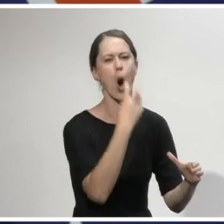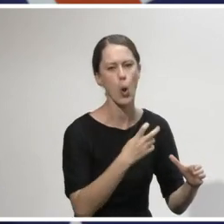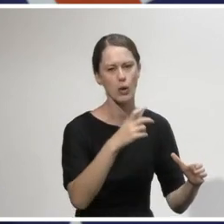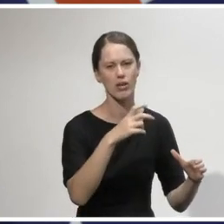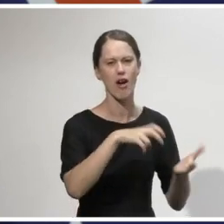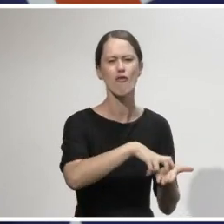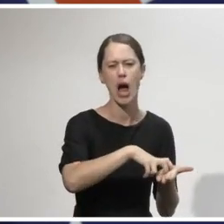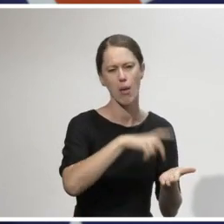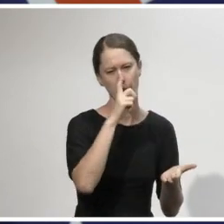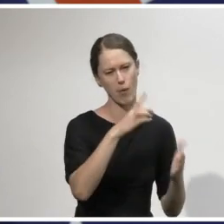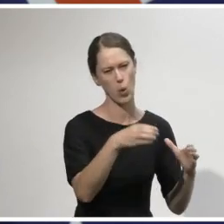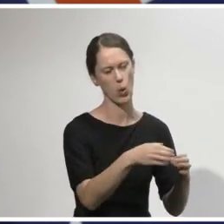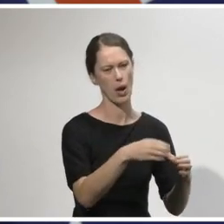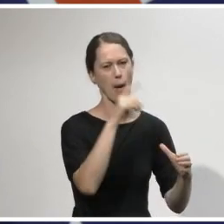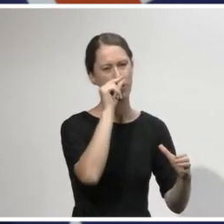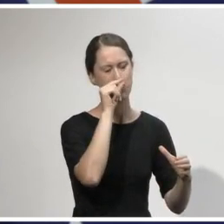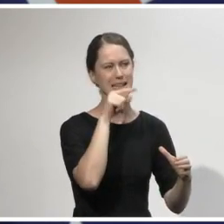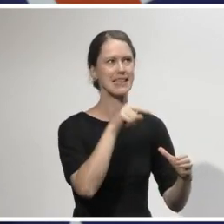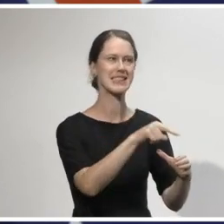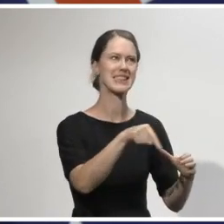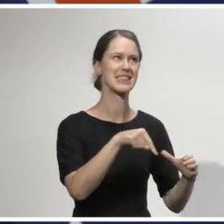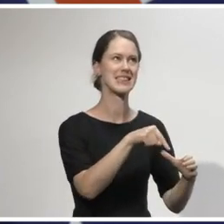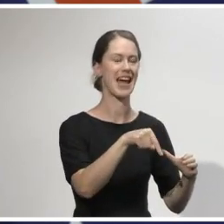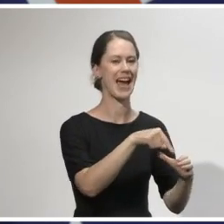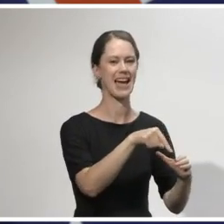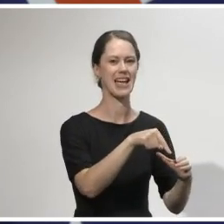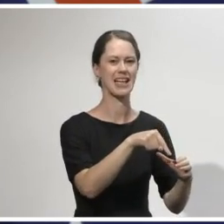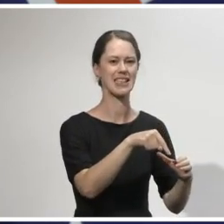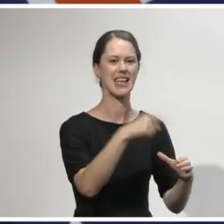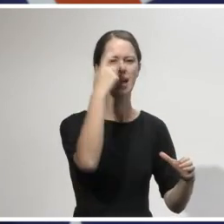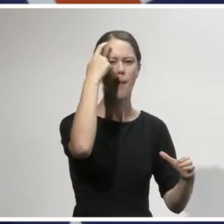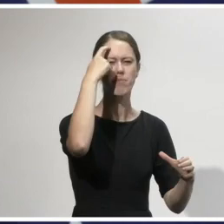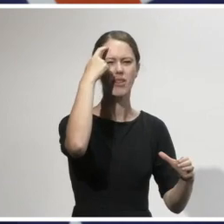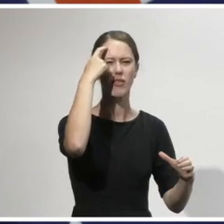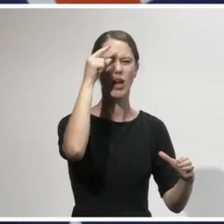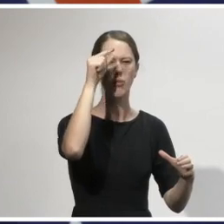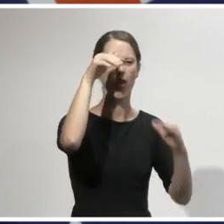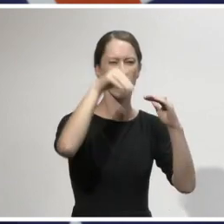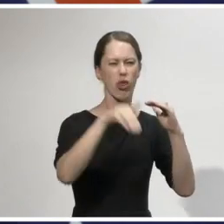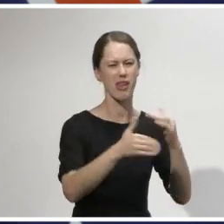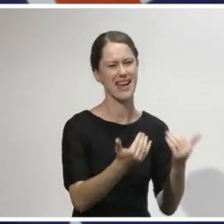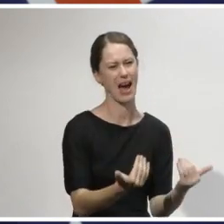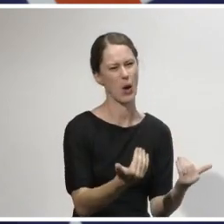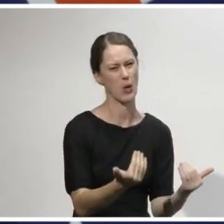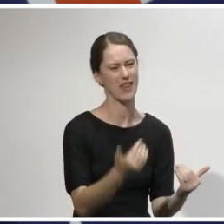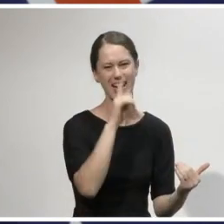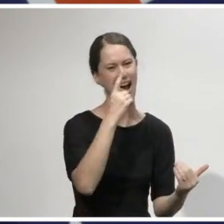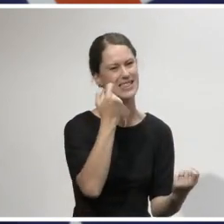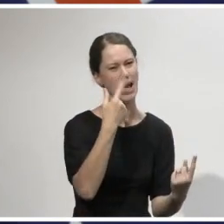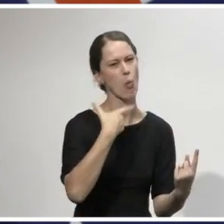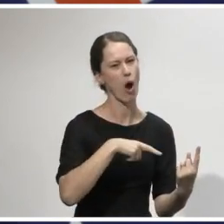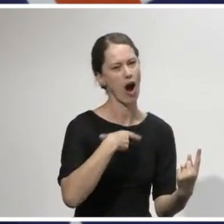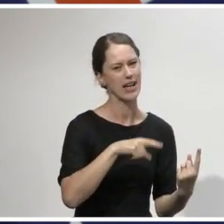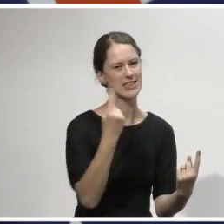frail people who may not be able to fully understand what the nurses are saying to them in terms of explaining why they